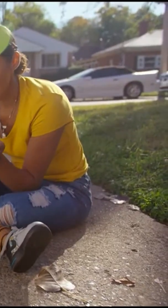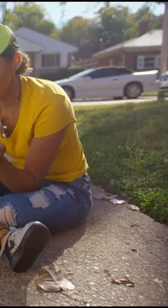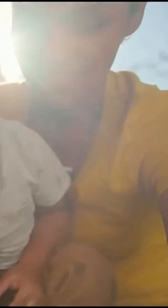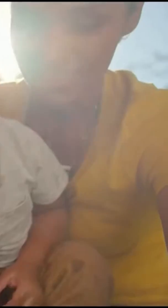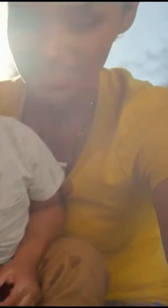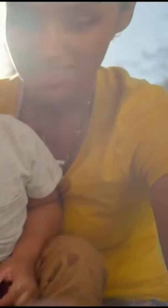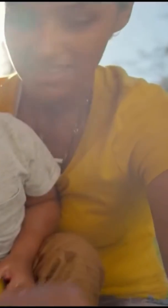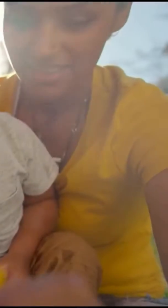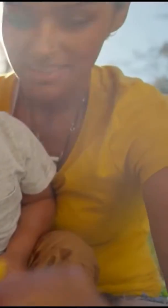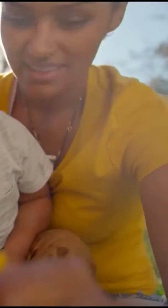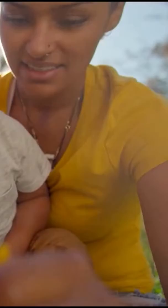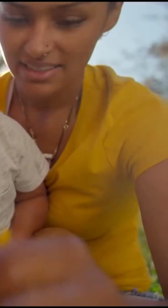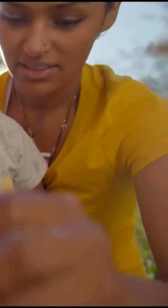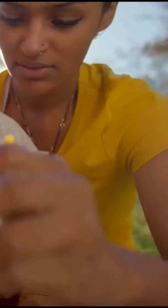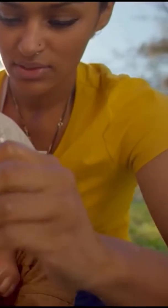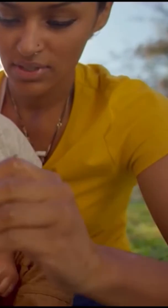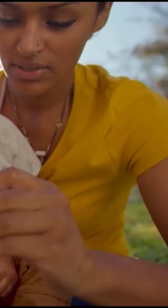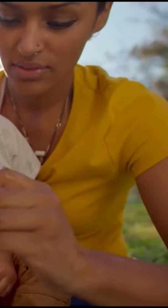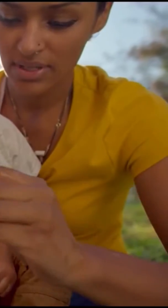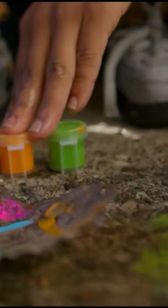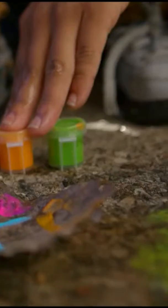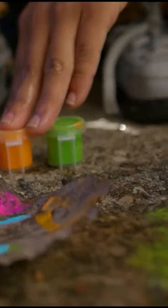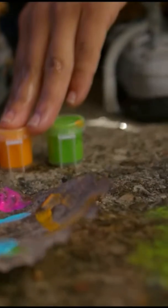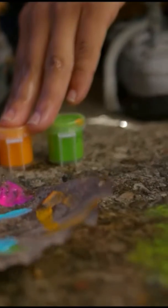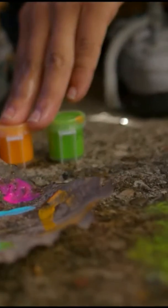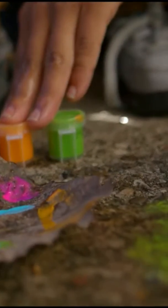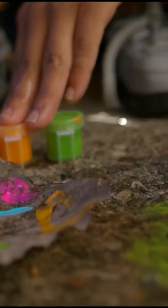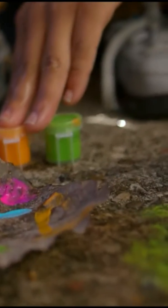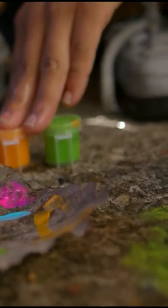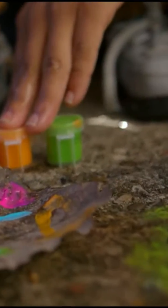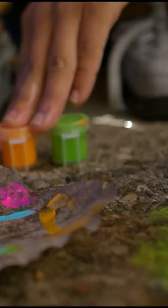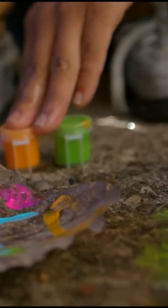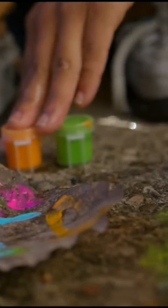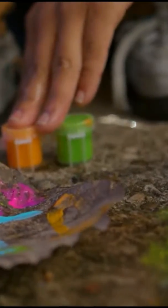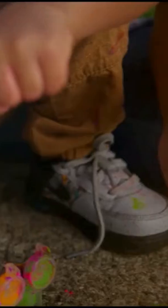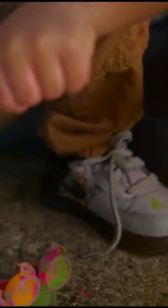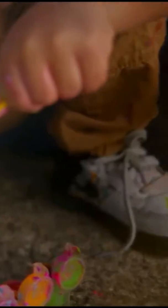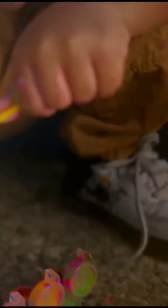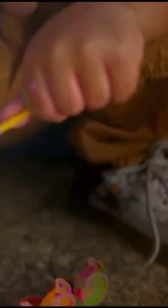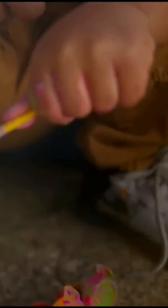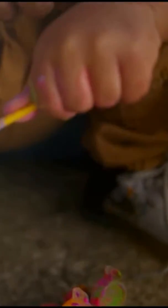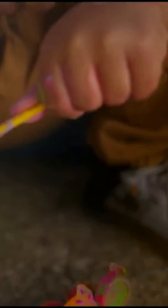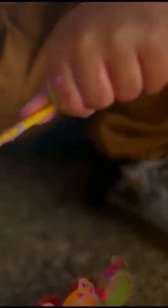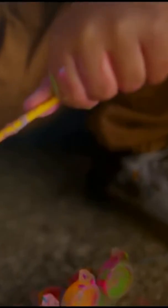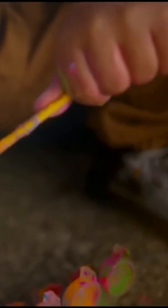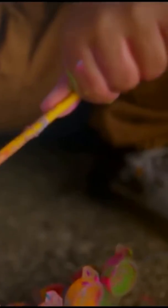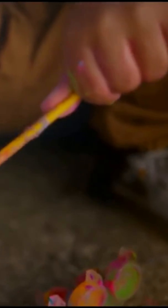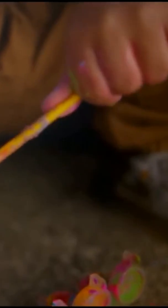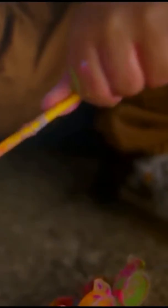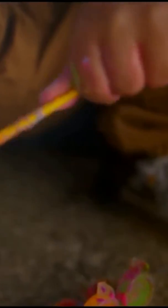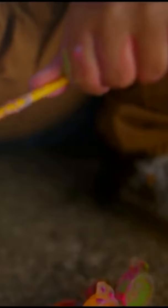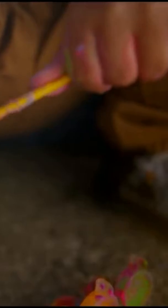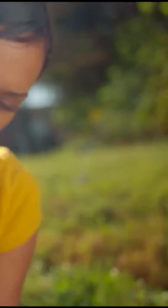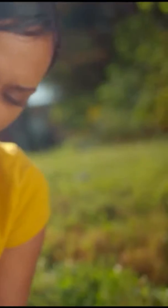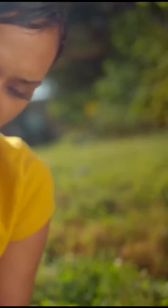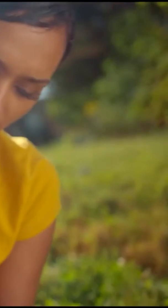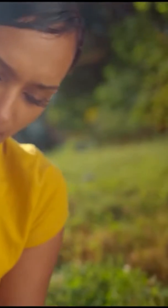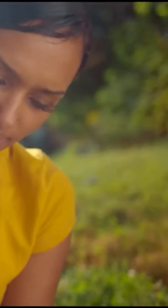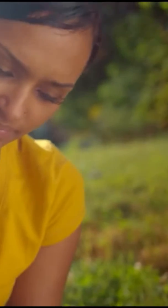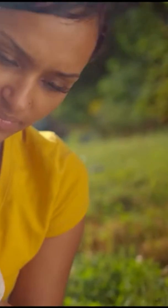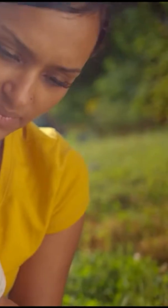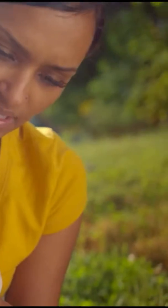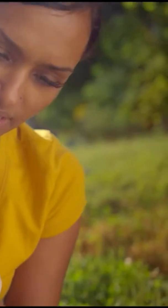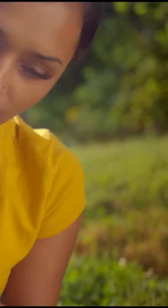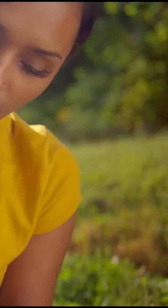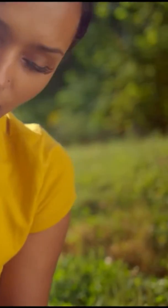not always show up on time. That was very stressful for me not to be able to make it due to something I had no control over. Good